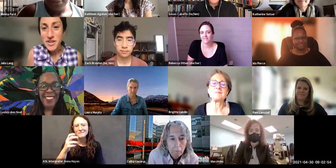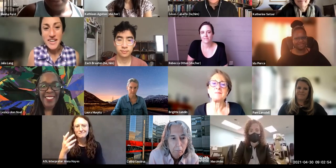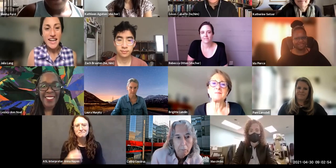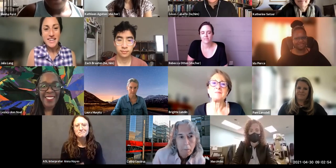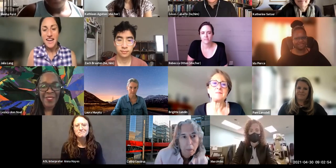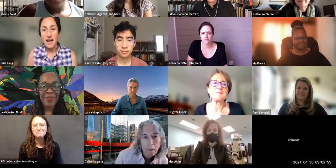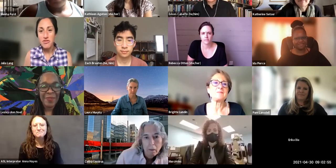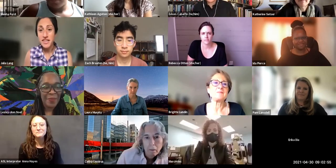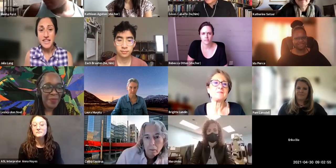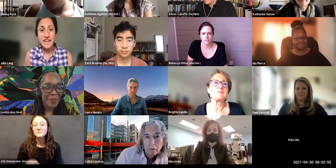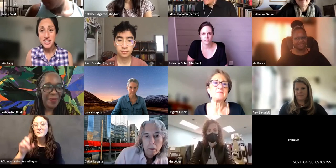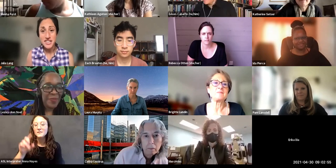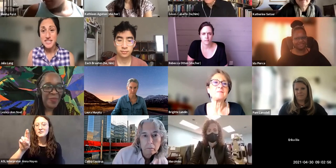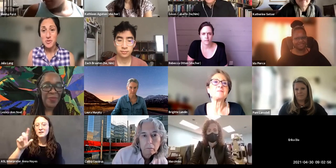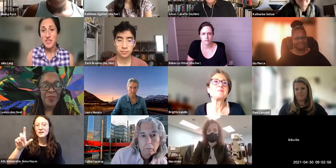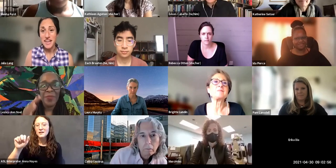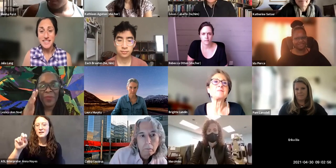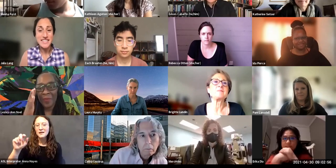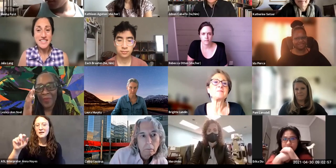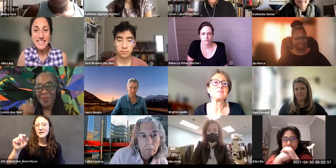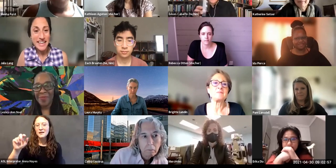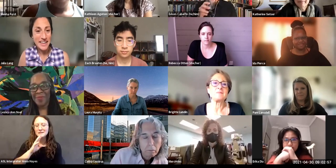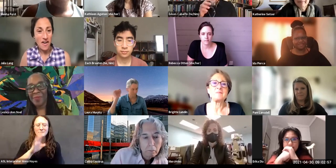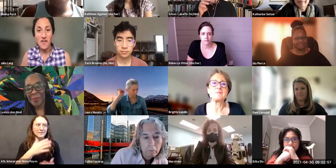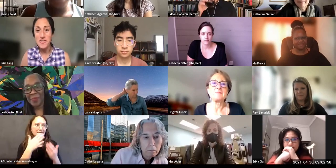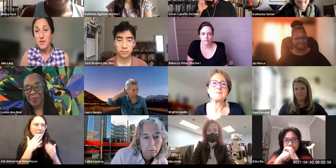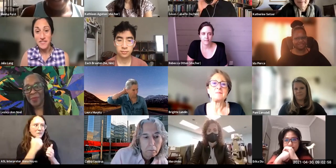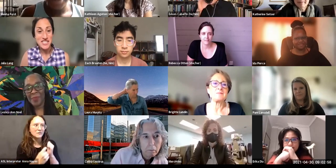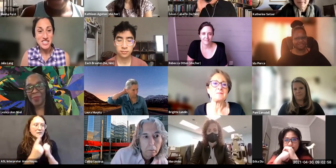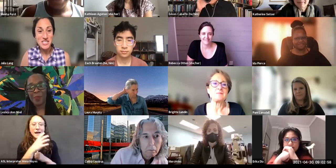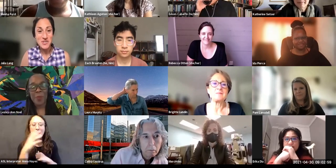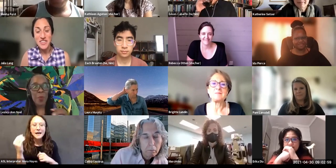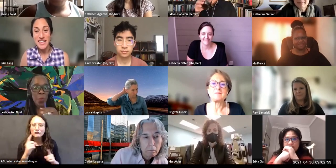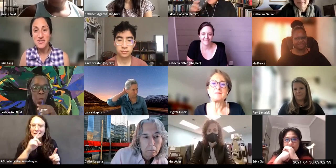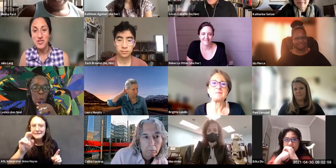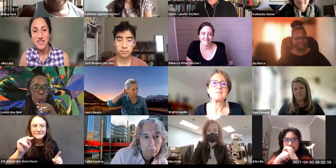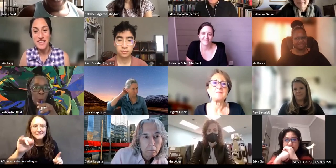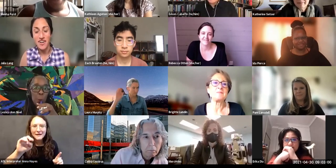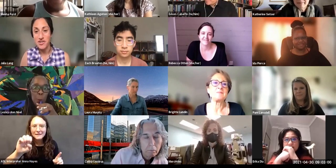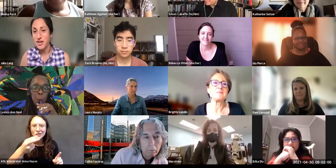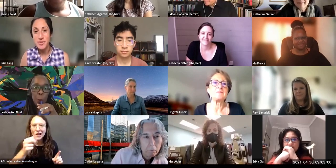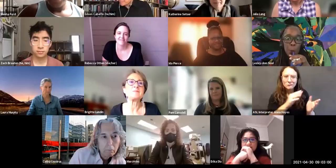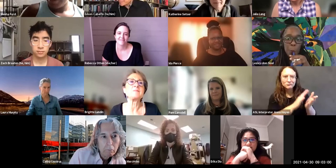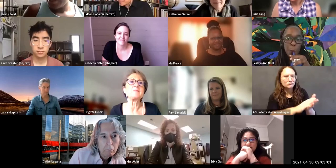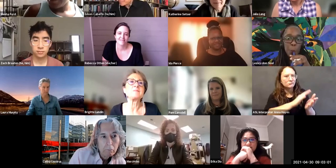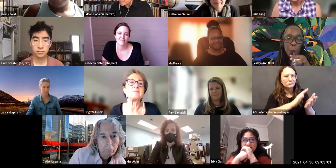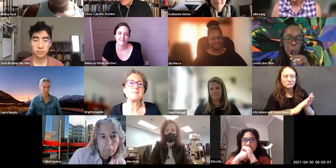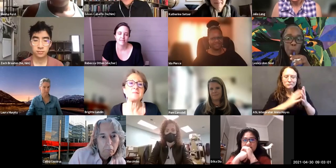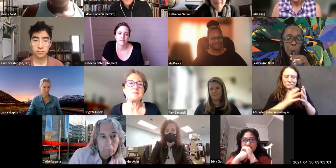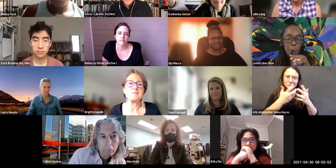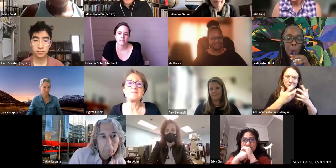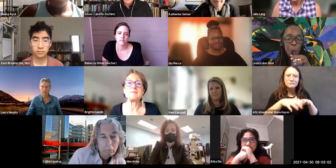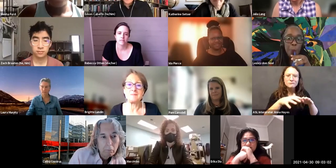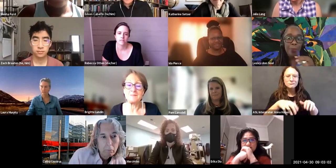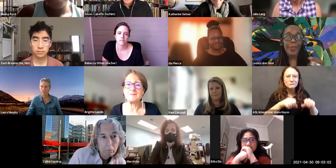Yeah, thank you, everyone. And really, Naisha is the one that is leading all of the breakfast. She's the one that has recruited our incredible